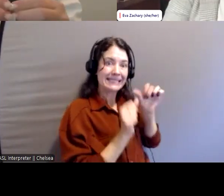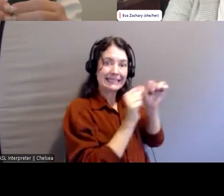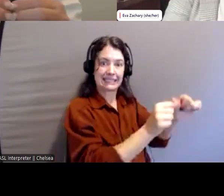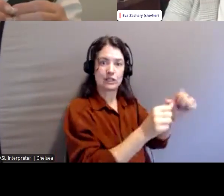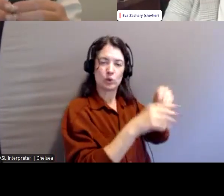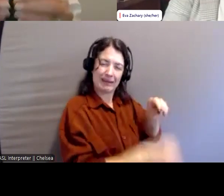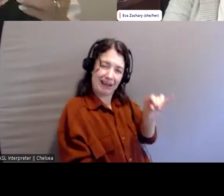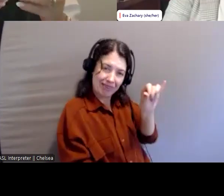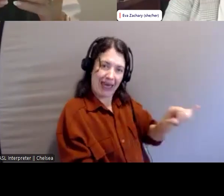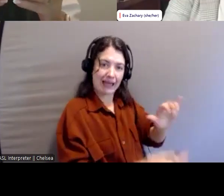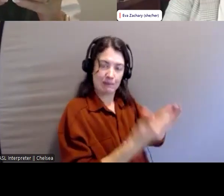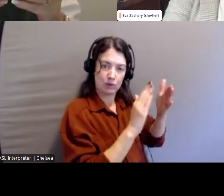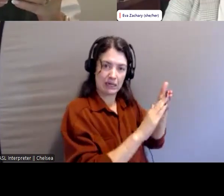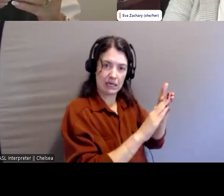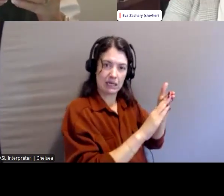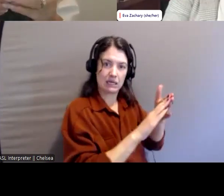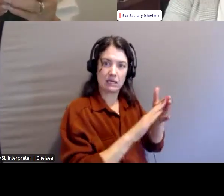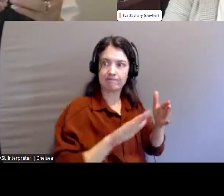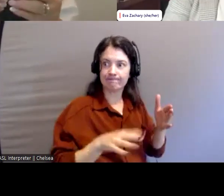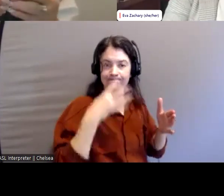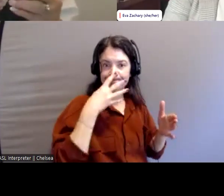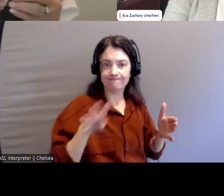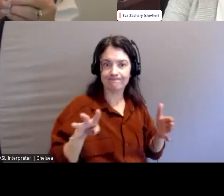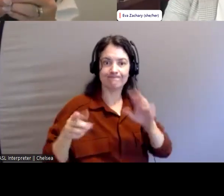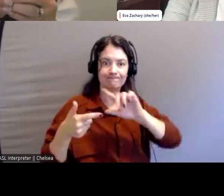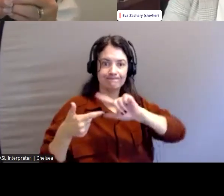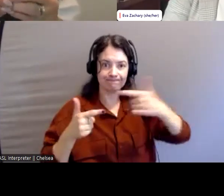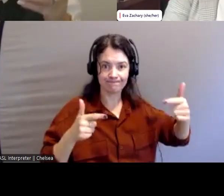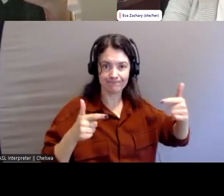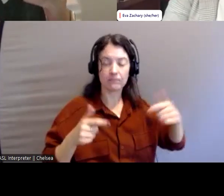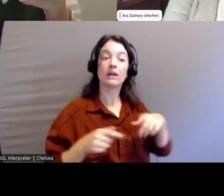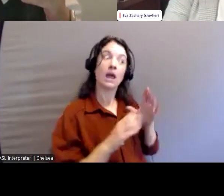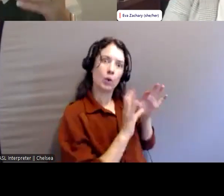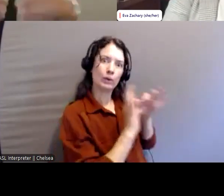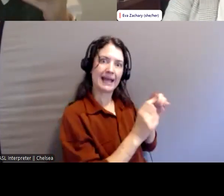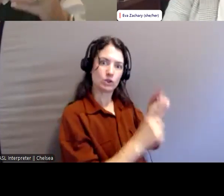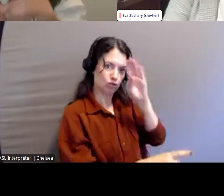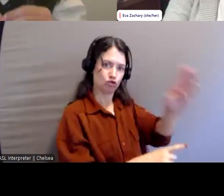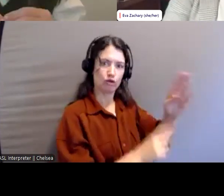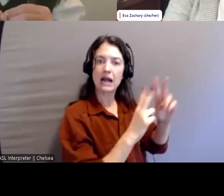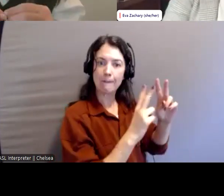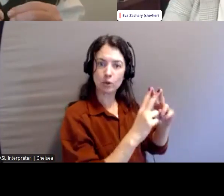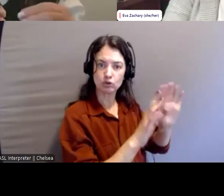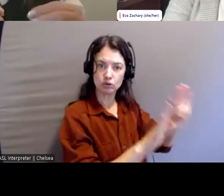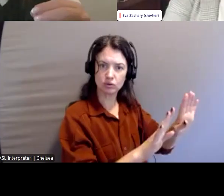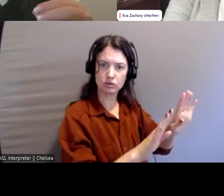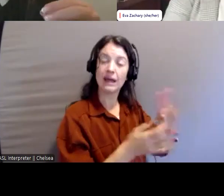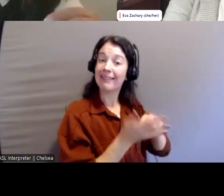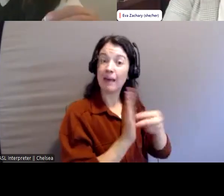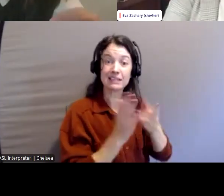intimate partner violence, but that it's related to heterosexual couples. So that's disservice to our